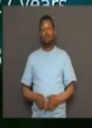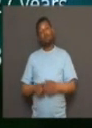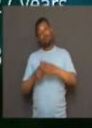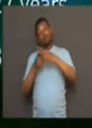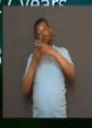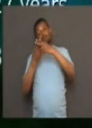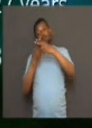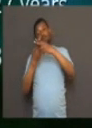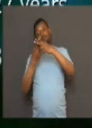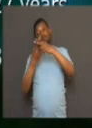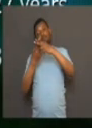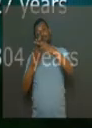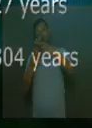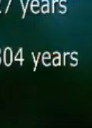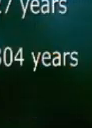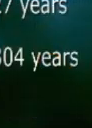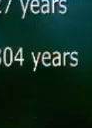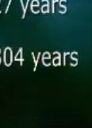Begin.